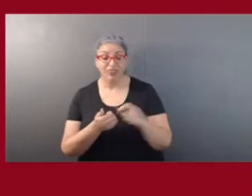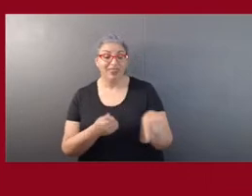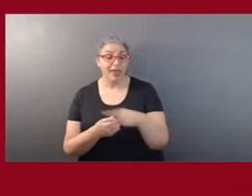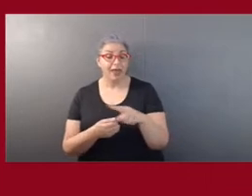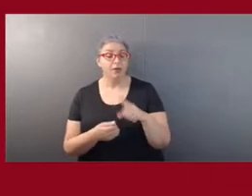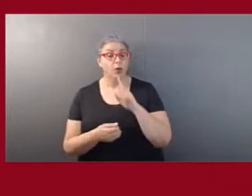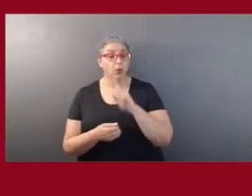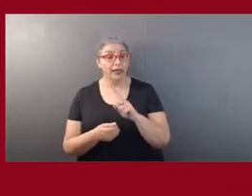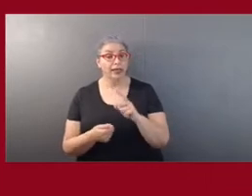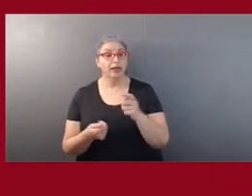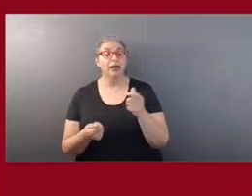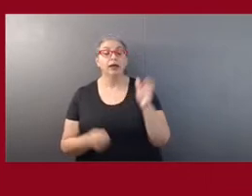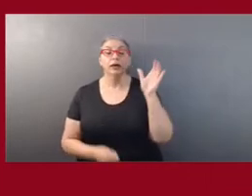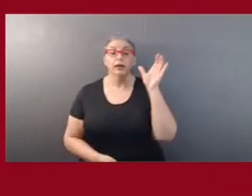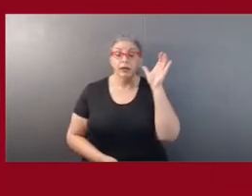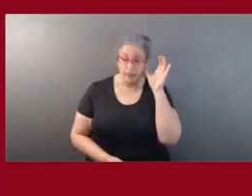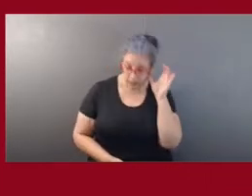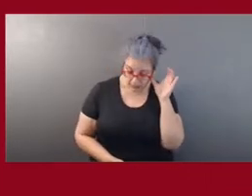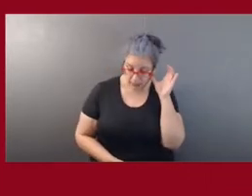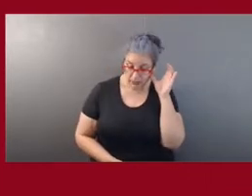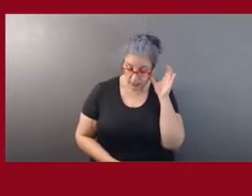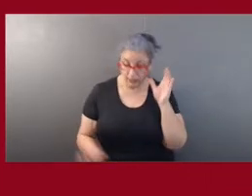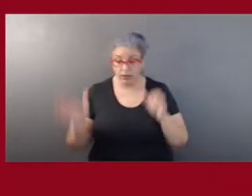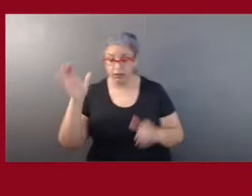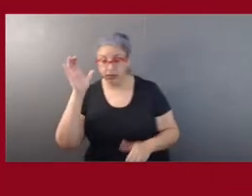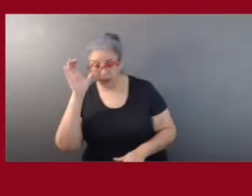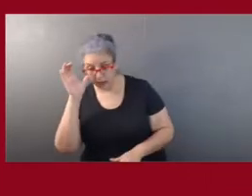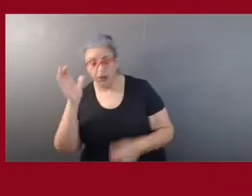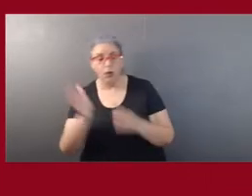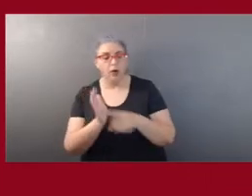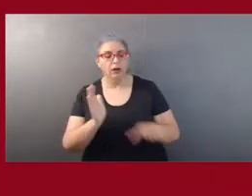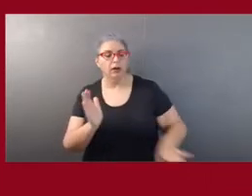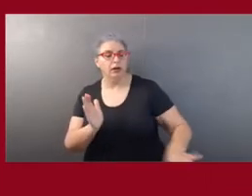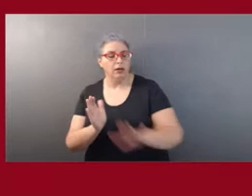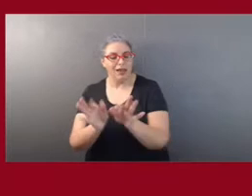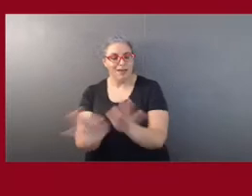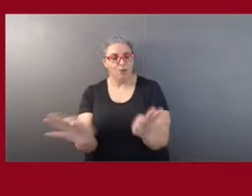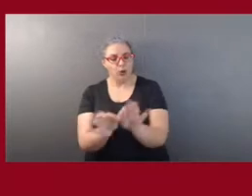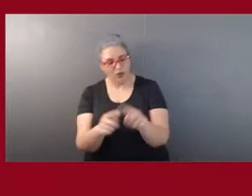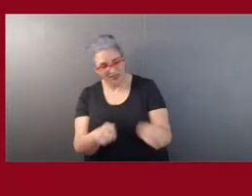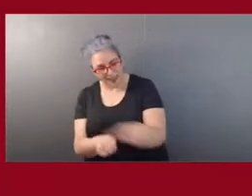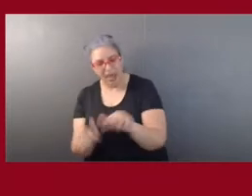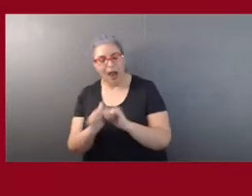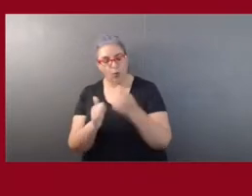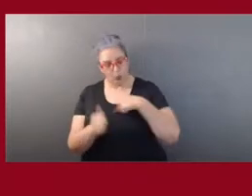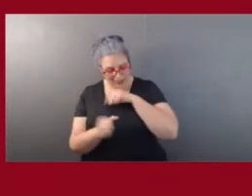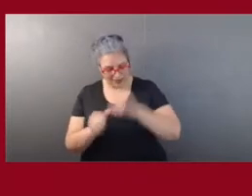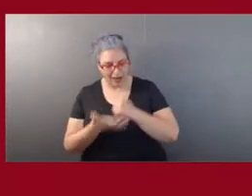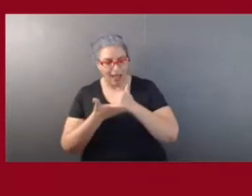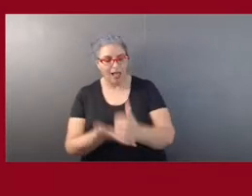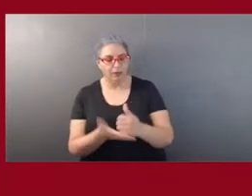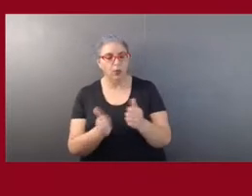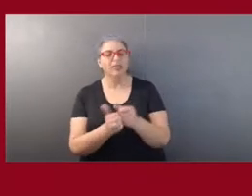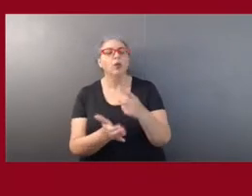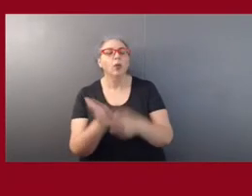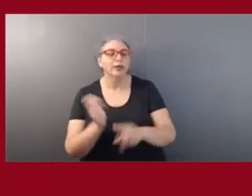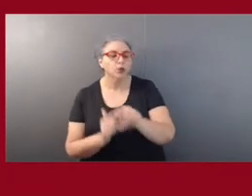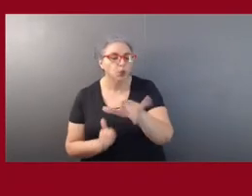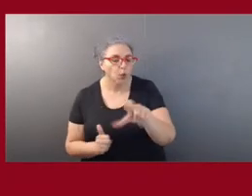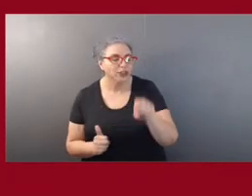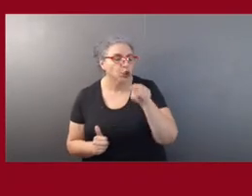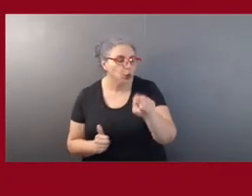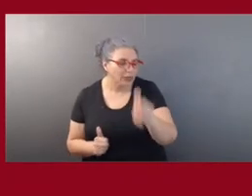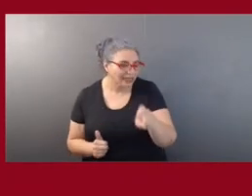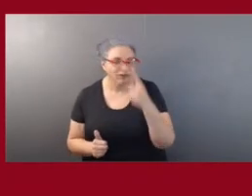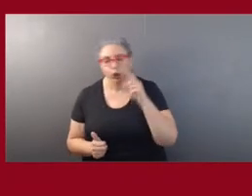into hearing what it is that is important to them and where we can help them on the site with the tools that they need for